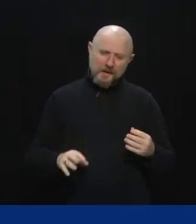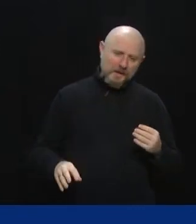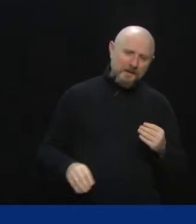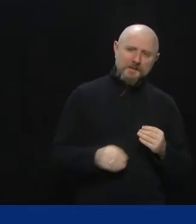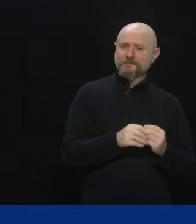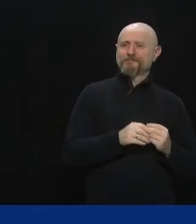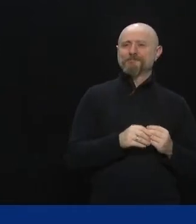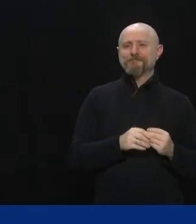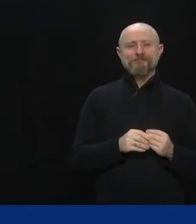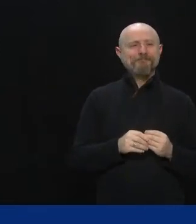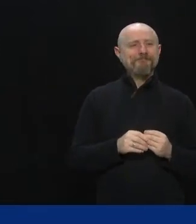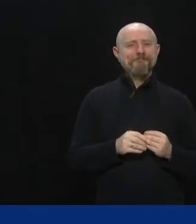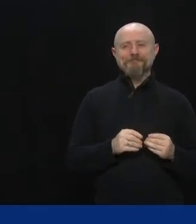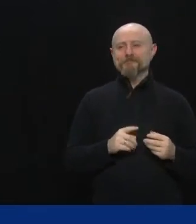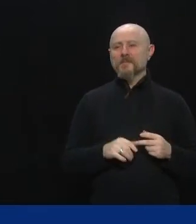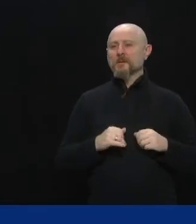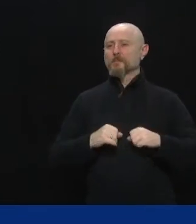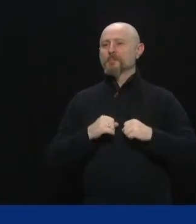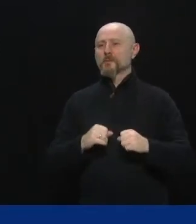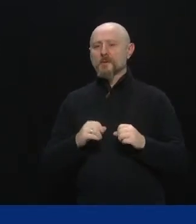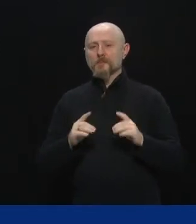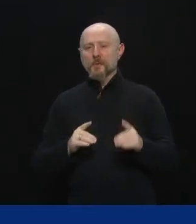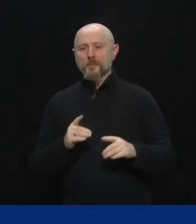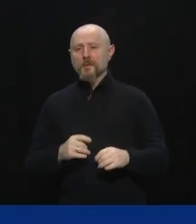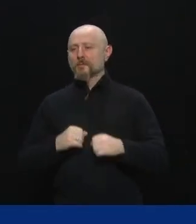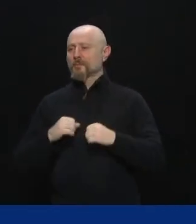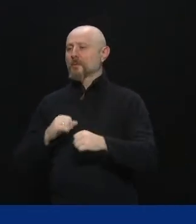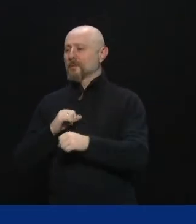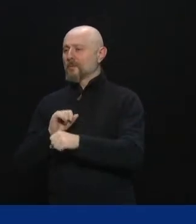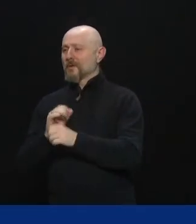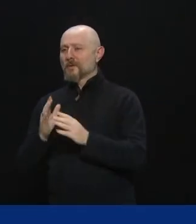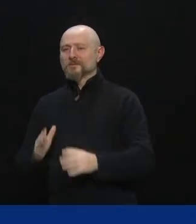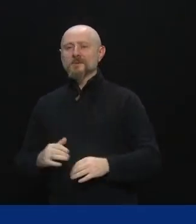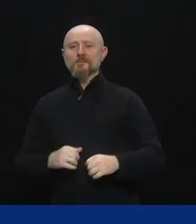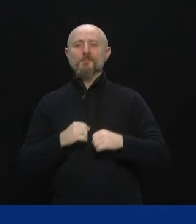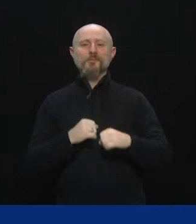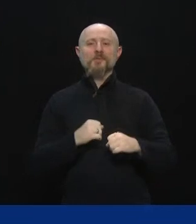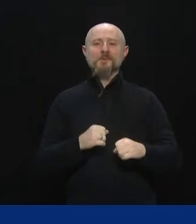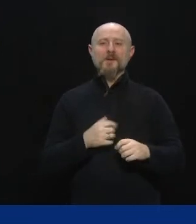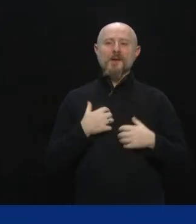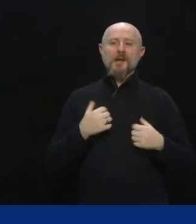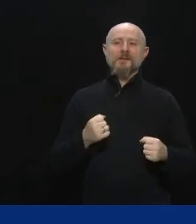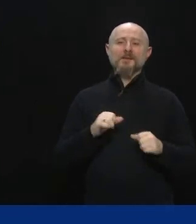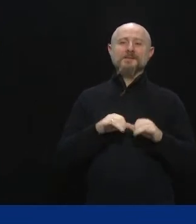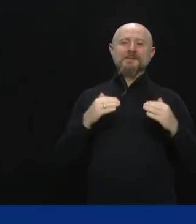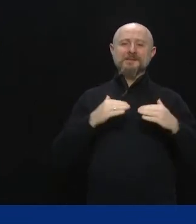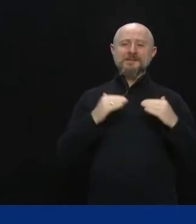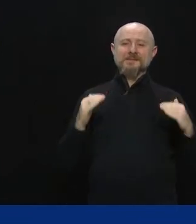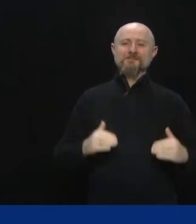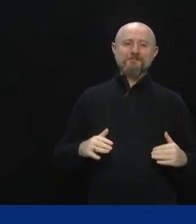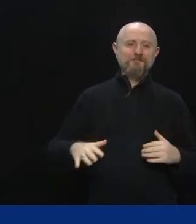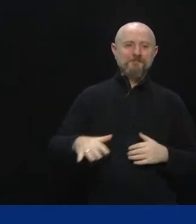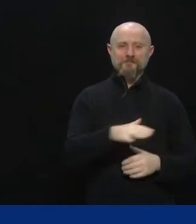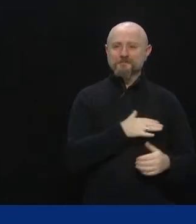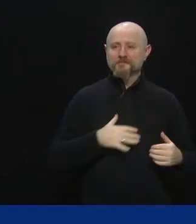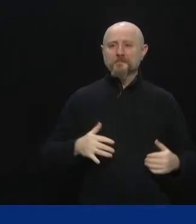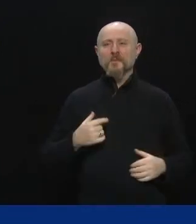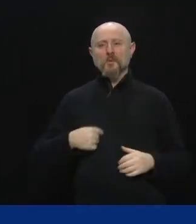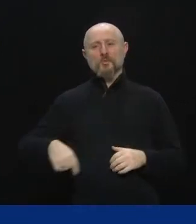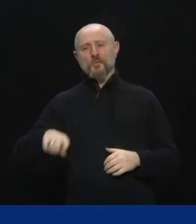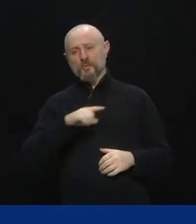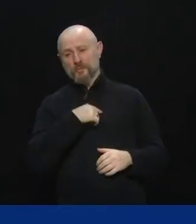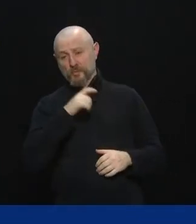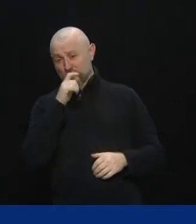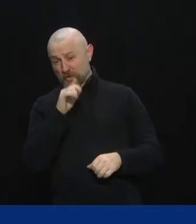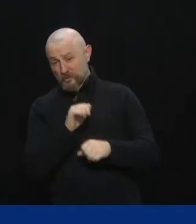this effort to protect people, to protect the workers, and to protect the integrity of our healthcare system, because they work with our most vulnerable New Yorkers.